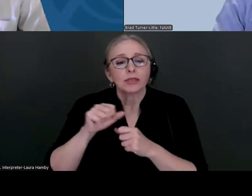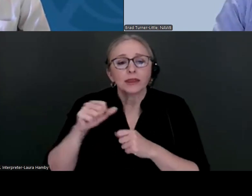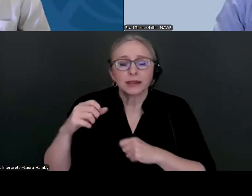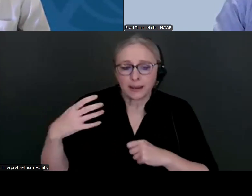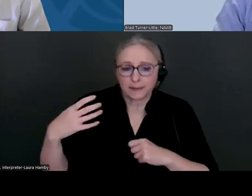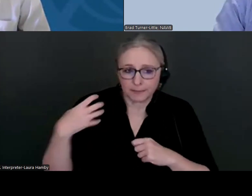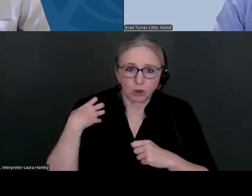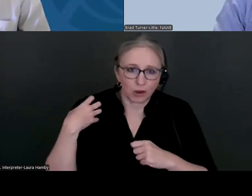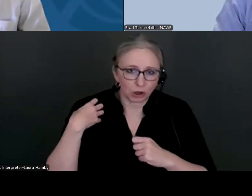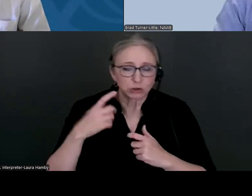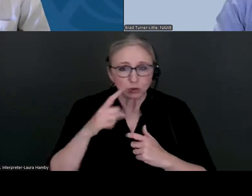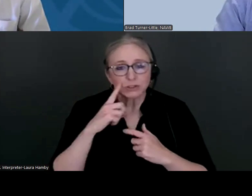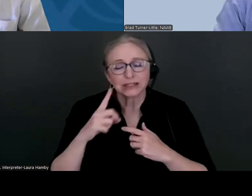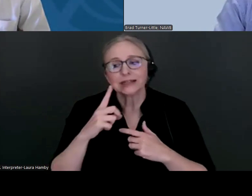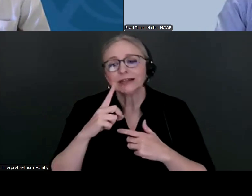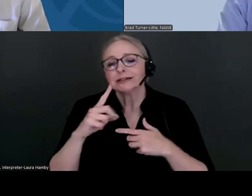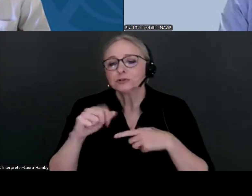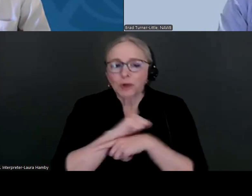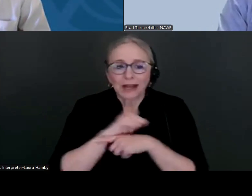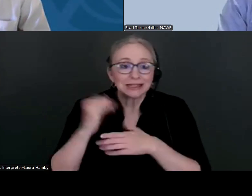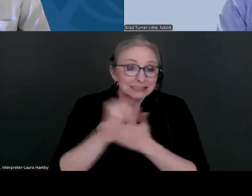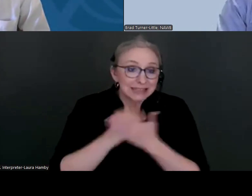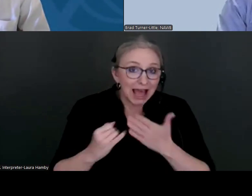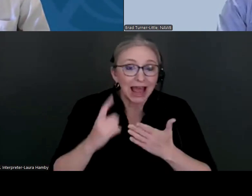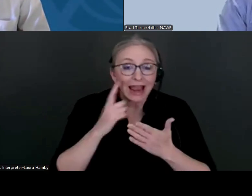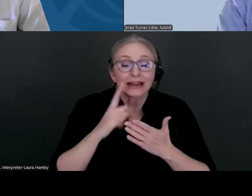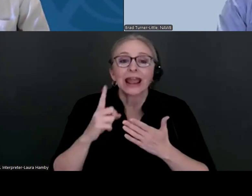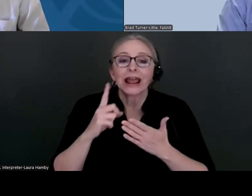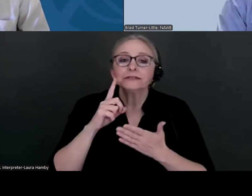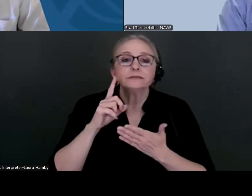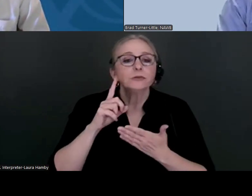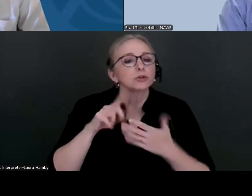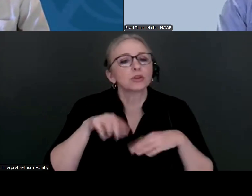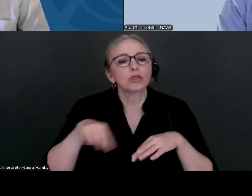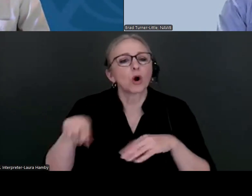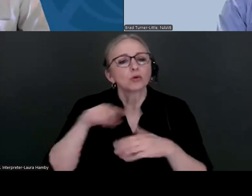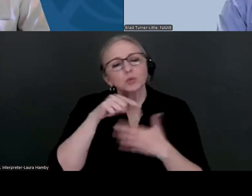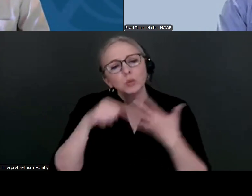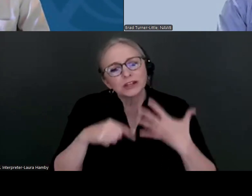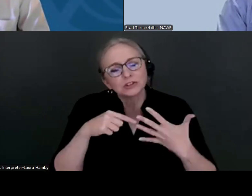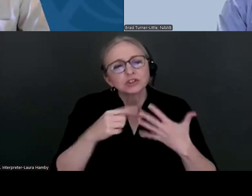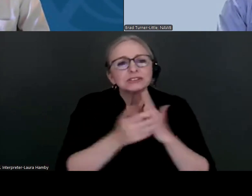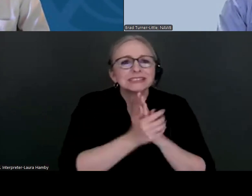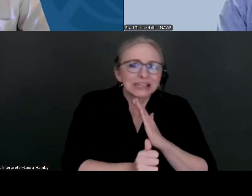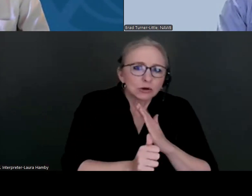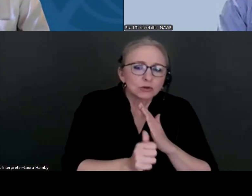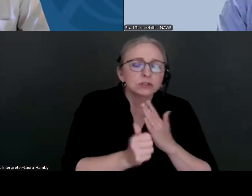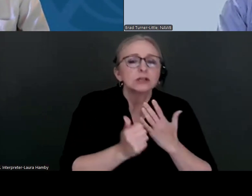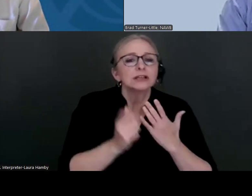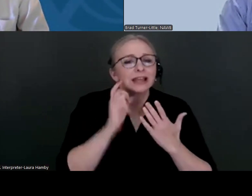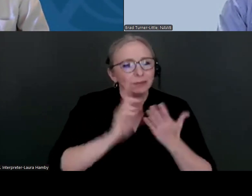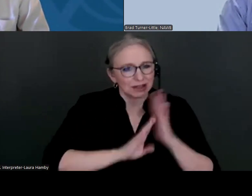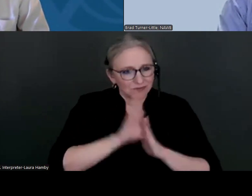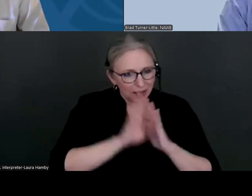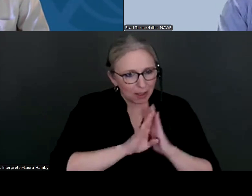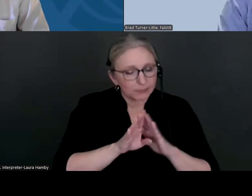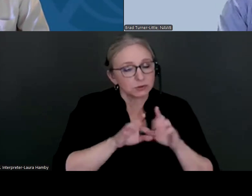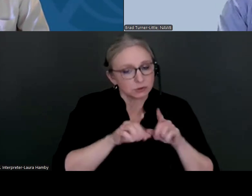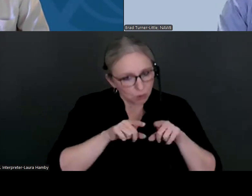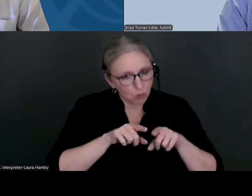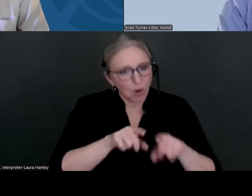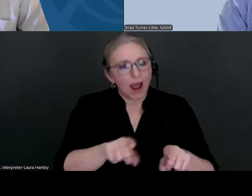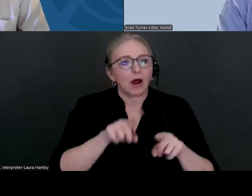support the training design and to identify which skills are foundational and which skills can be developed through experience in the job or additional